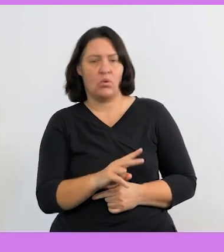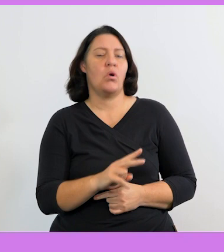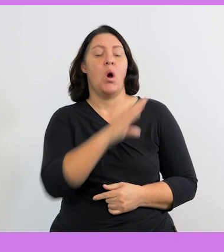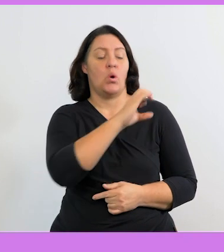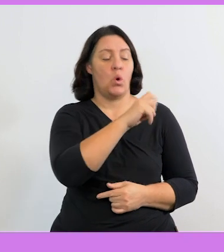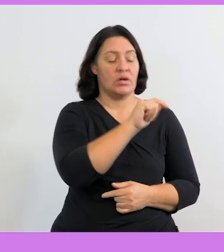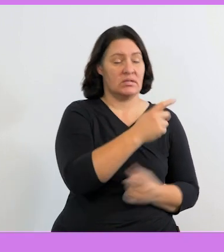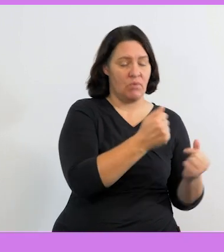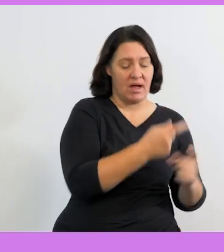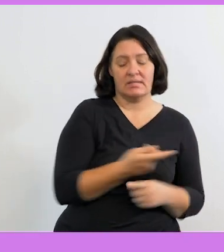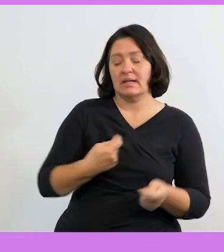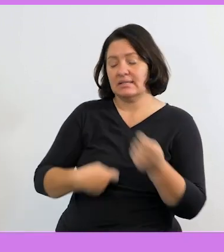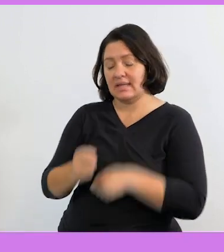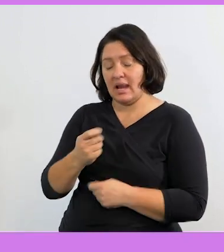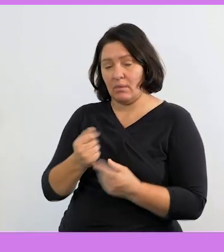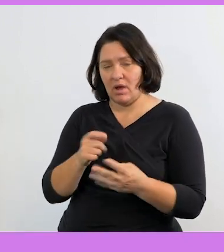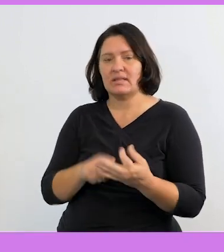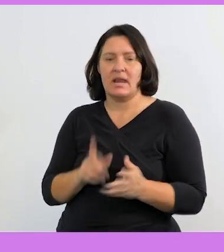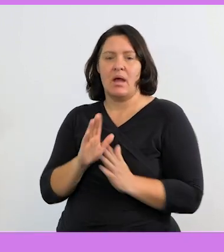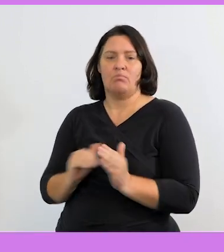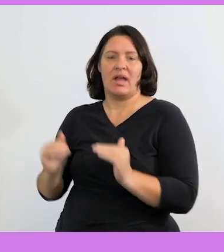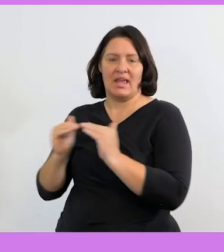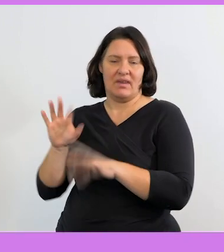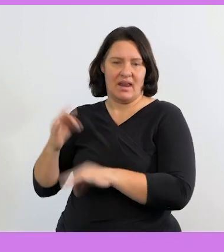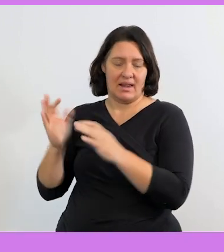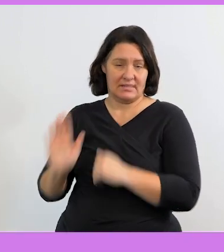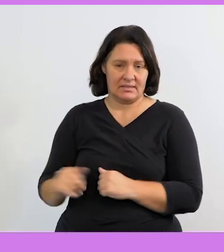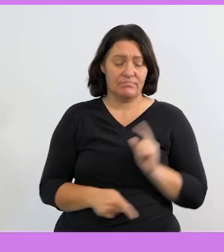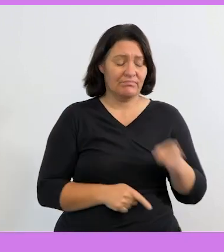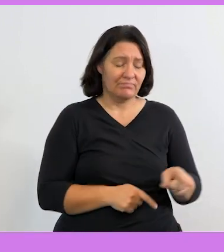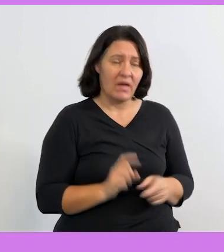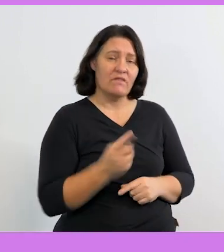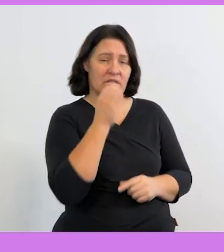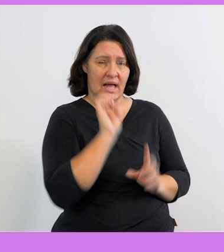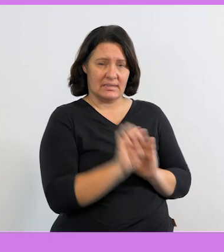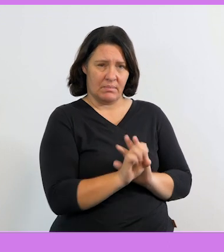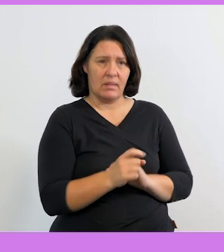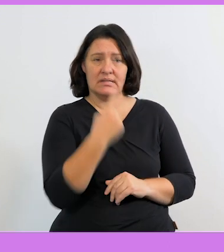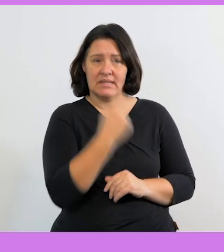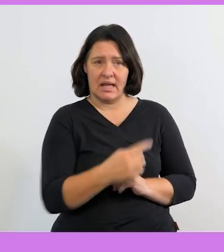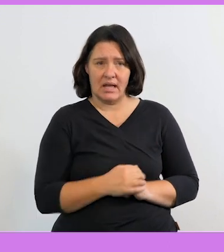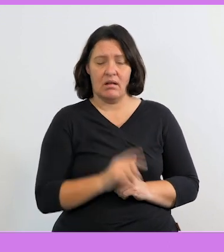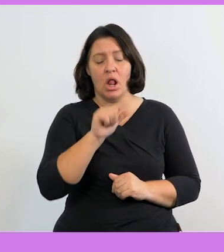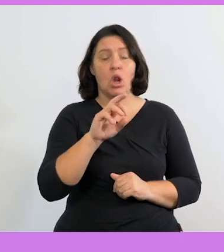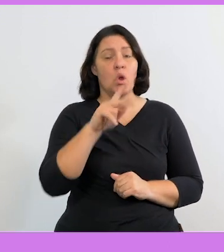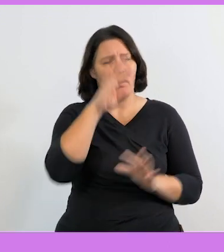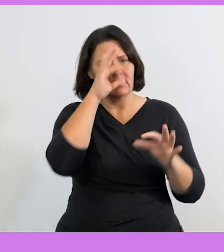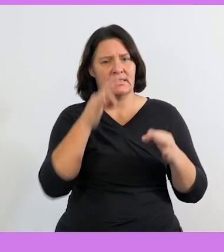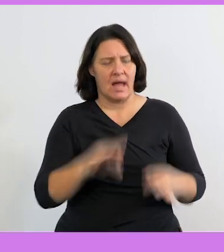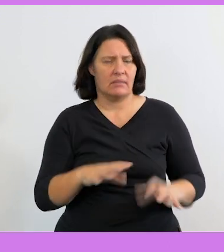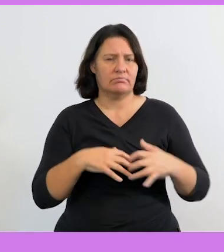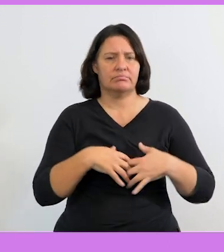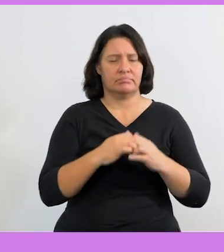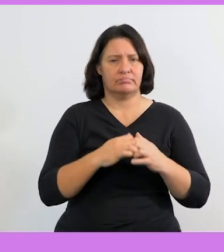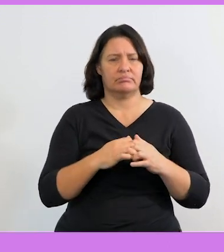cost price and selling price as well as break-even analysis. Now, let's look at the first example. I'm saying here, Luke decides